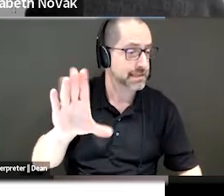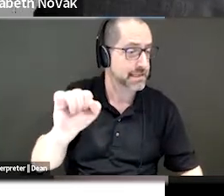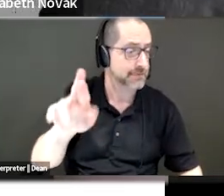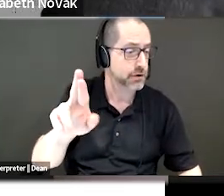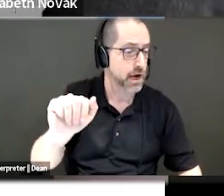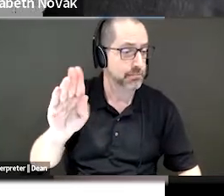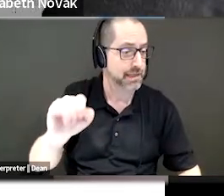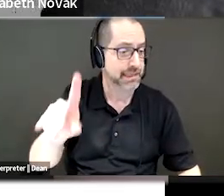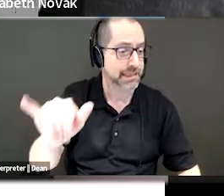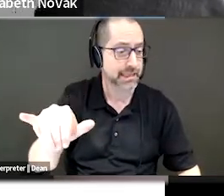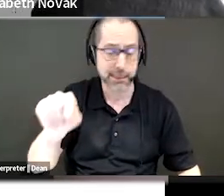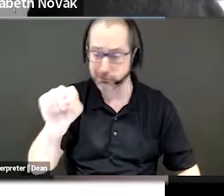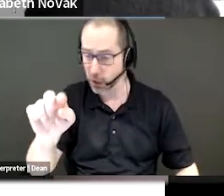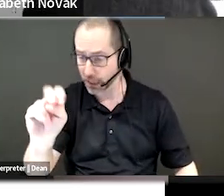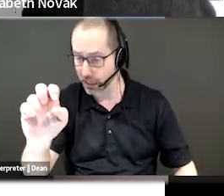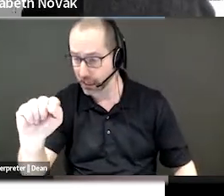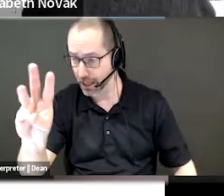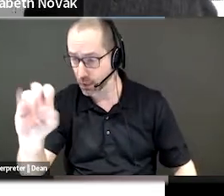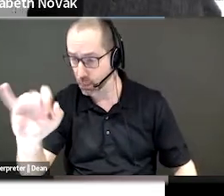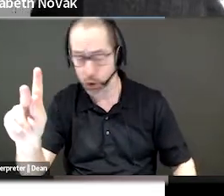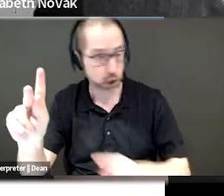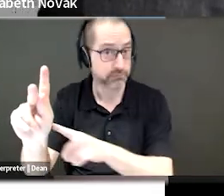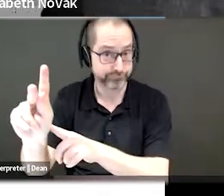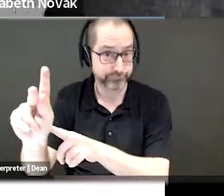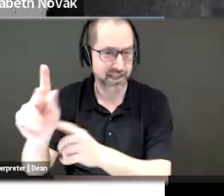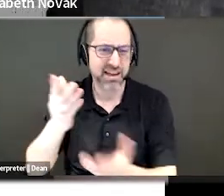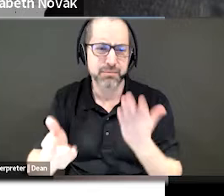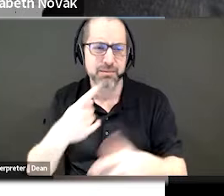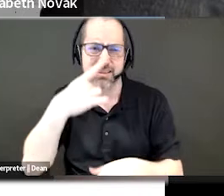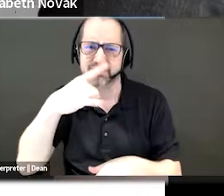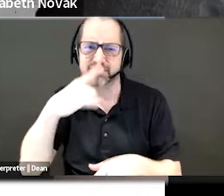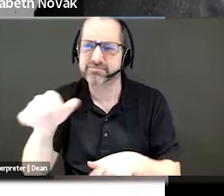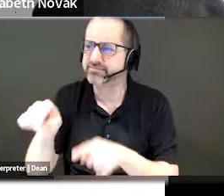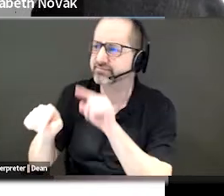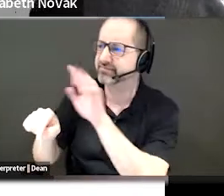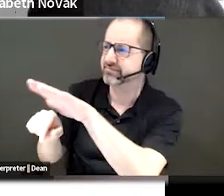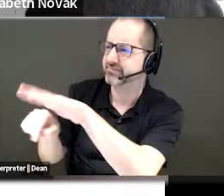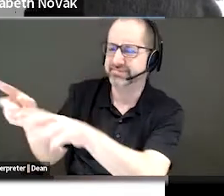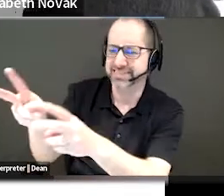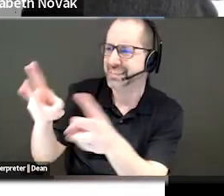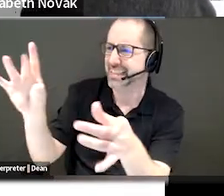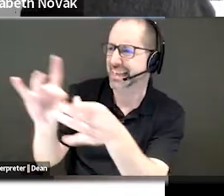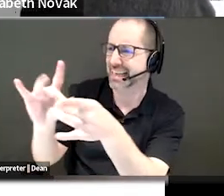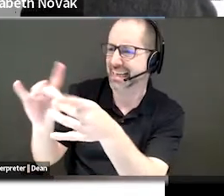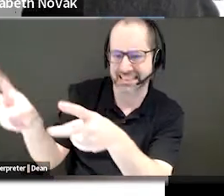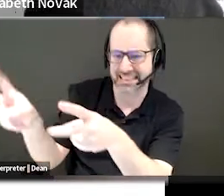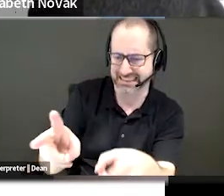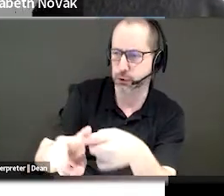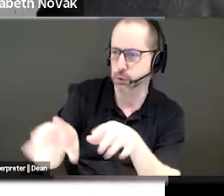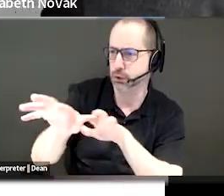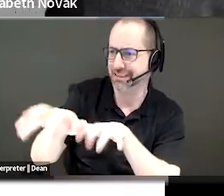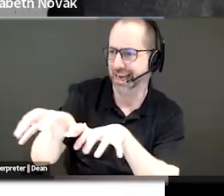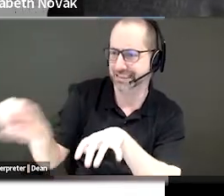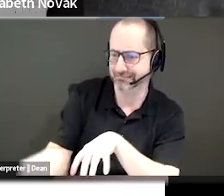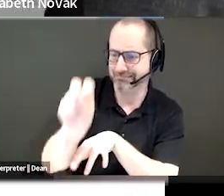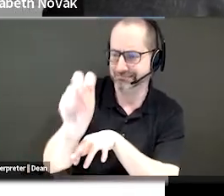www.discoverability.network, and perhaps we can have one of my colleagues can put the link to the Discoverability Network into the chat. So there